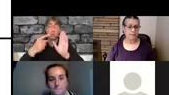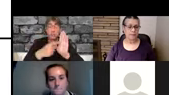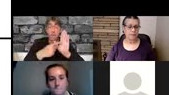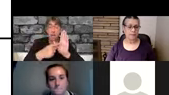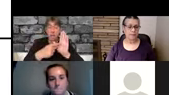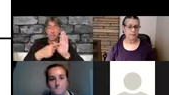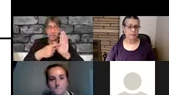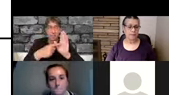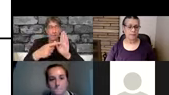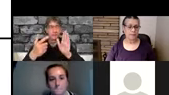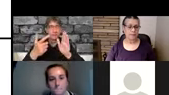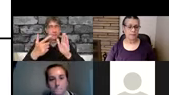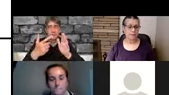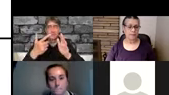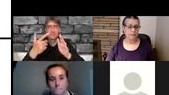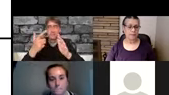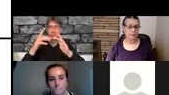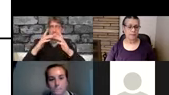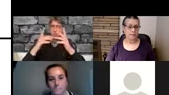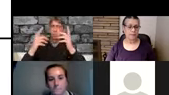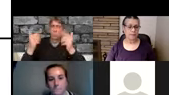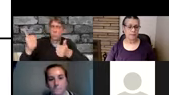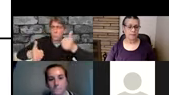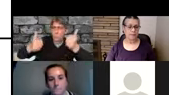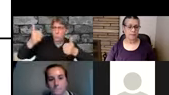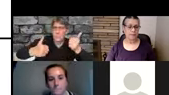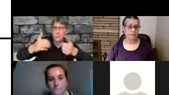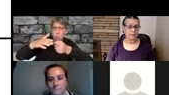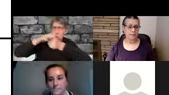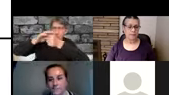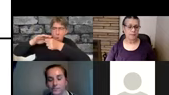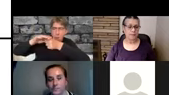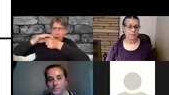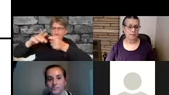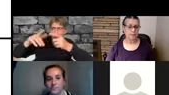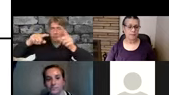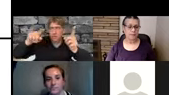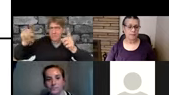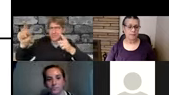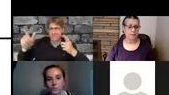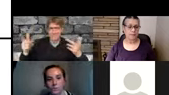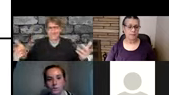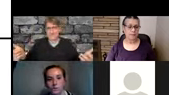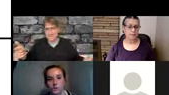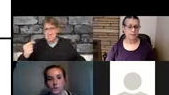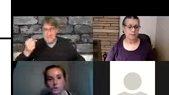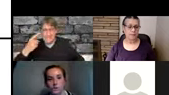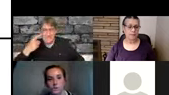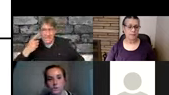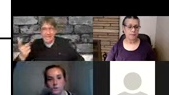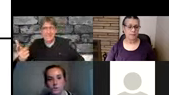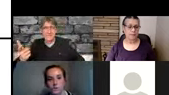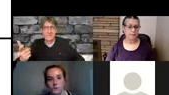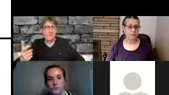out a whole framework for selecting locations. Does it make any sense to you? Is there any principle or priority that we missed